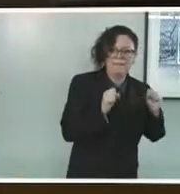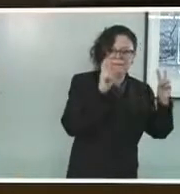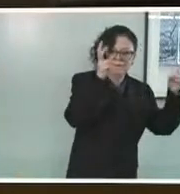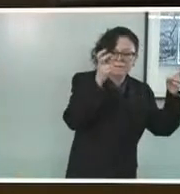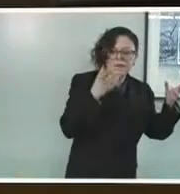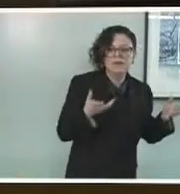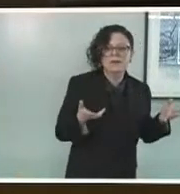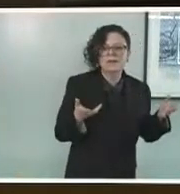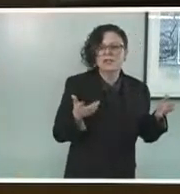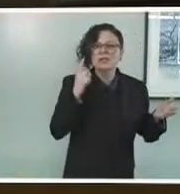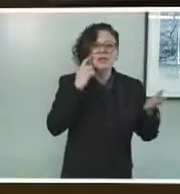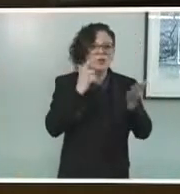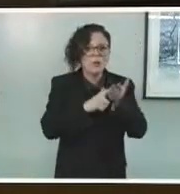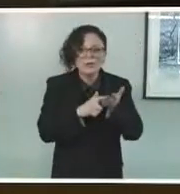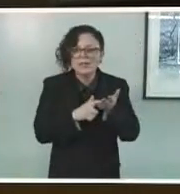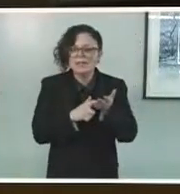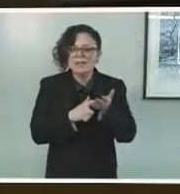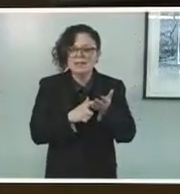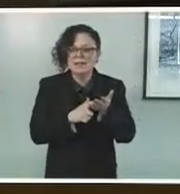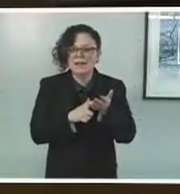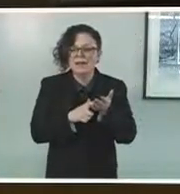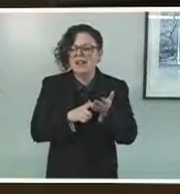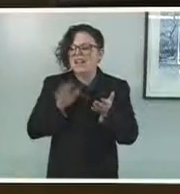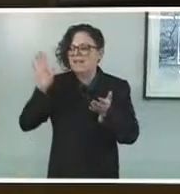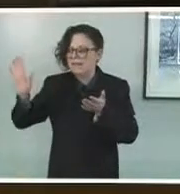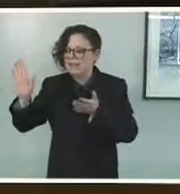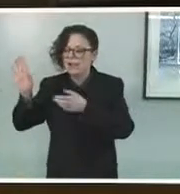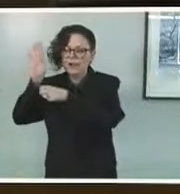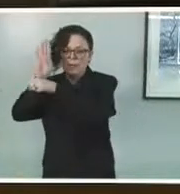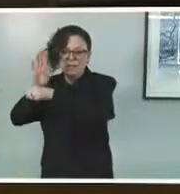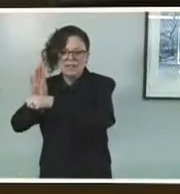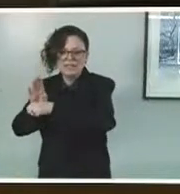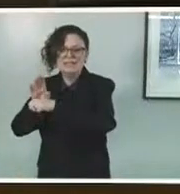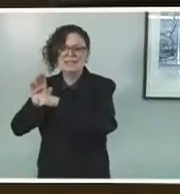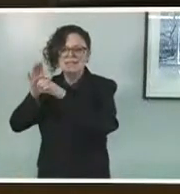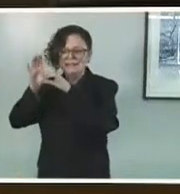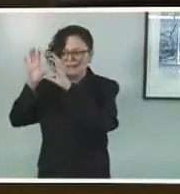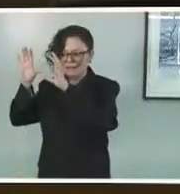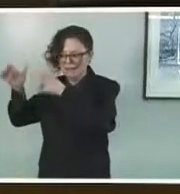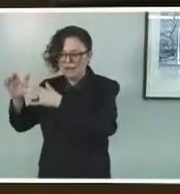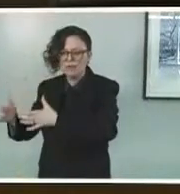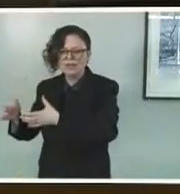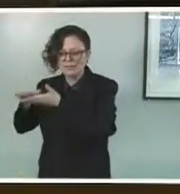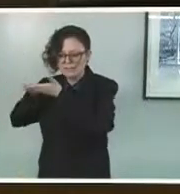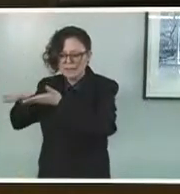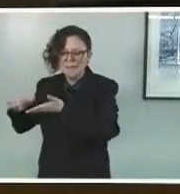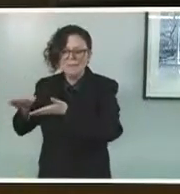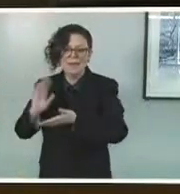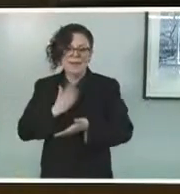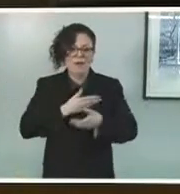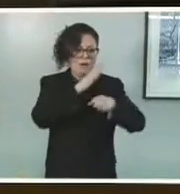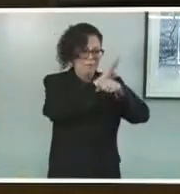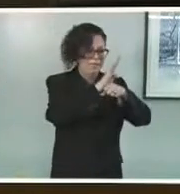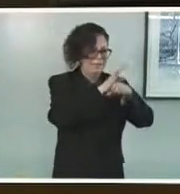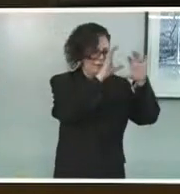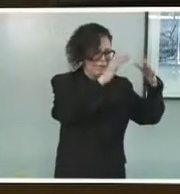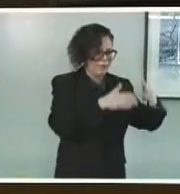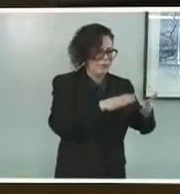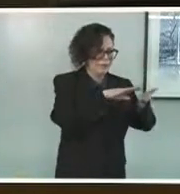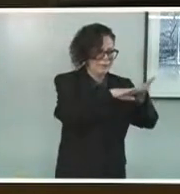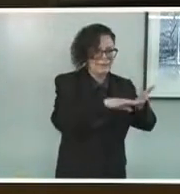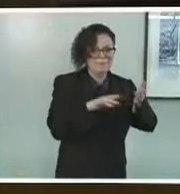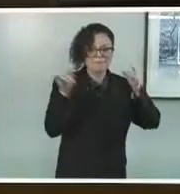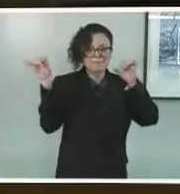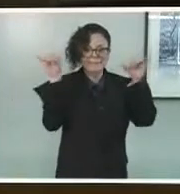same categories of businesses and activities exempted. You will see references